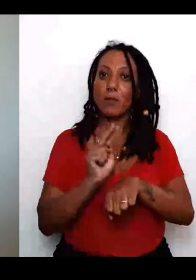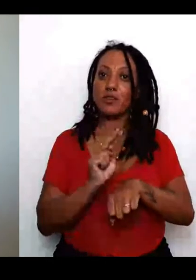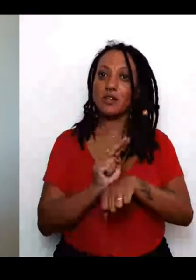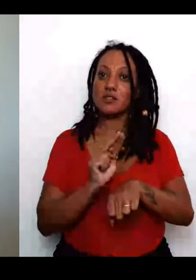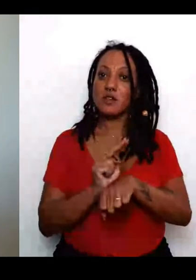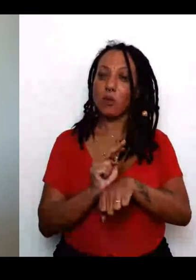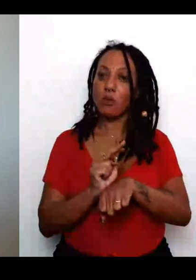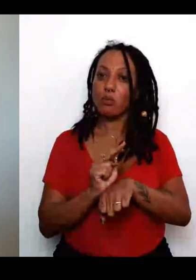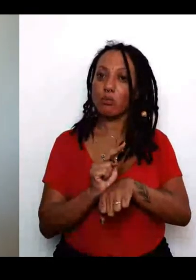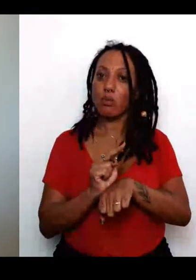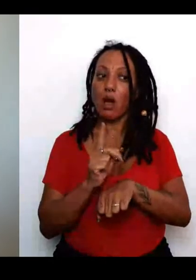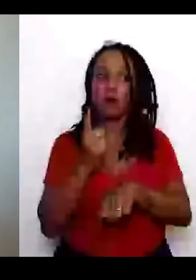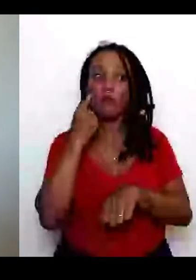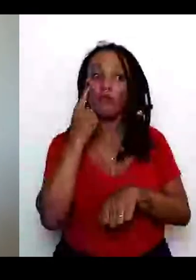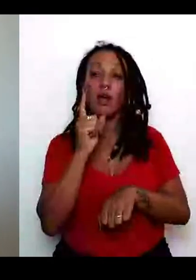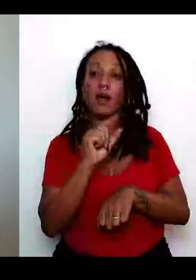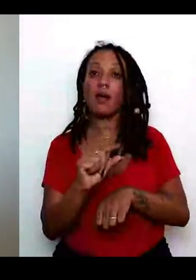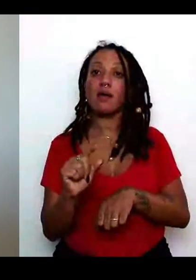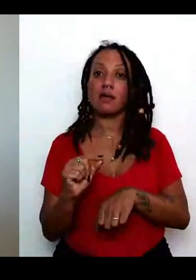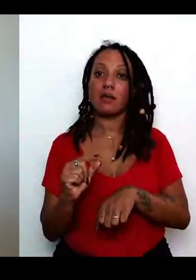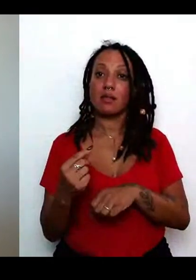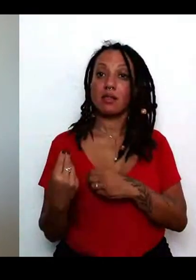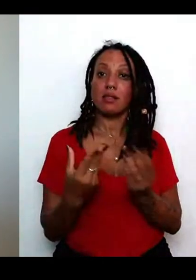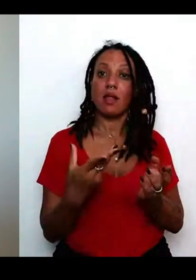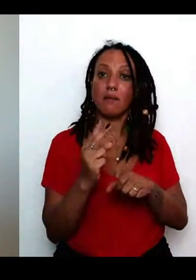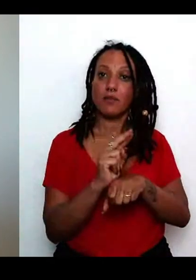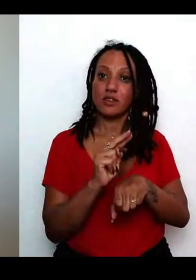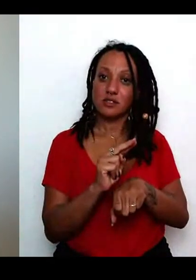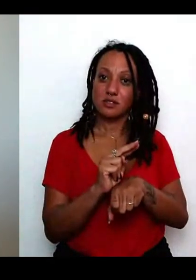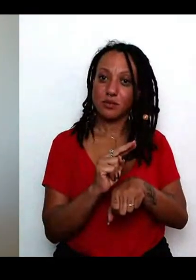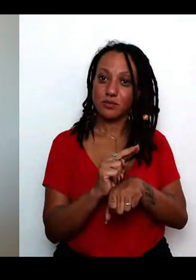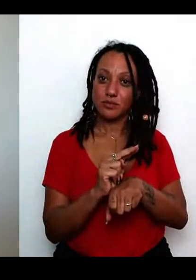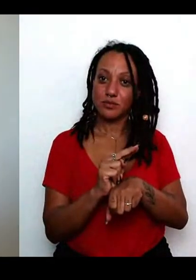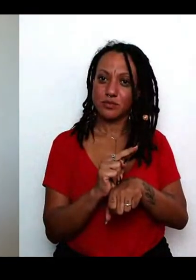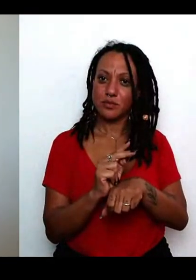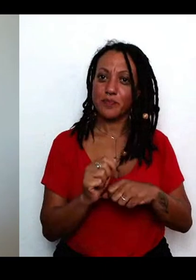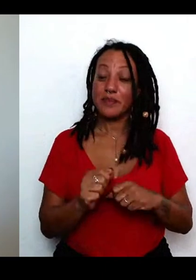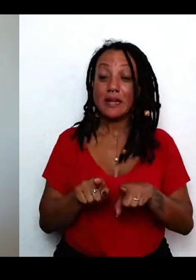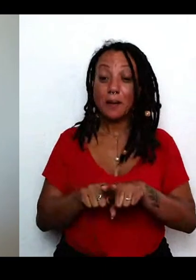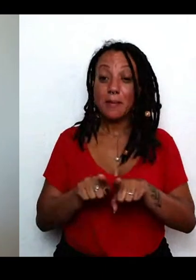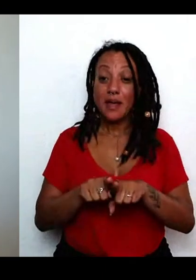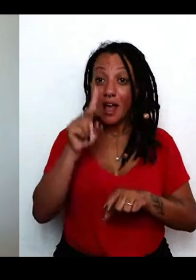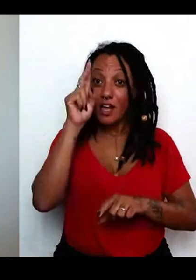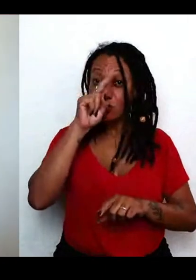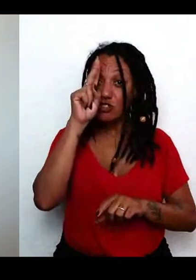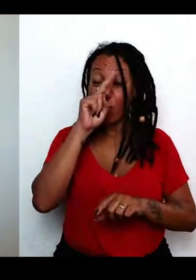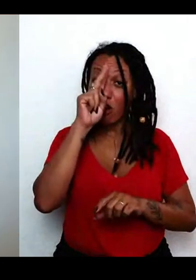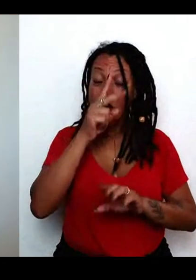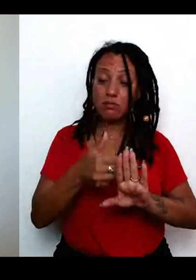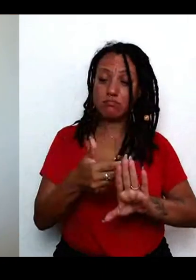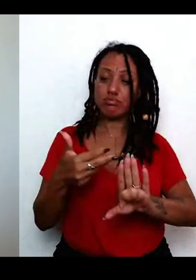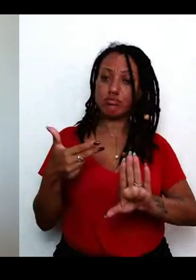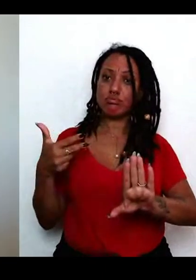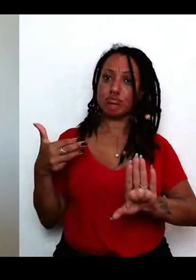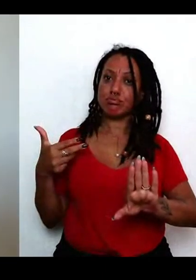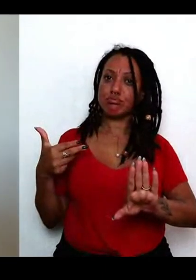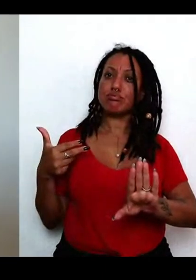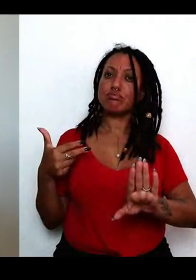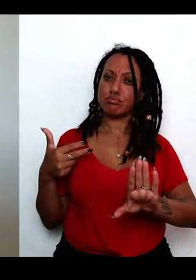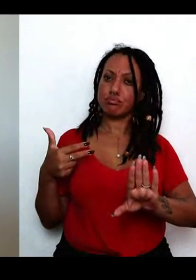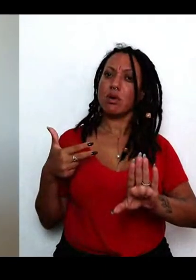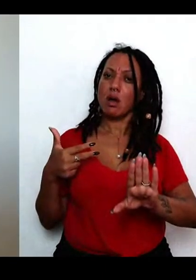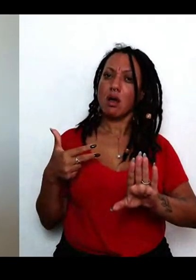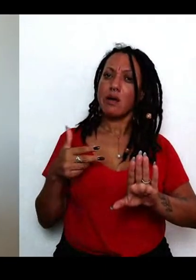historically they have also excluded and made subject to exploitation those who are not included in those